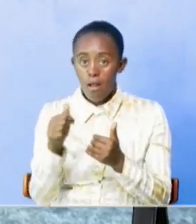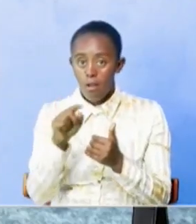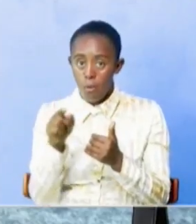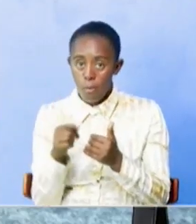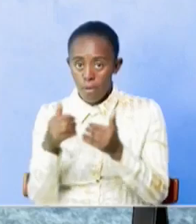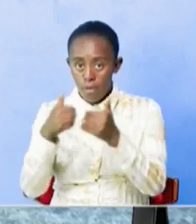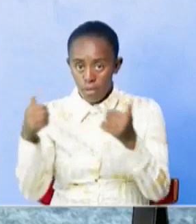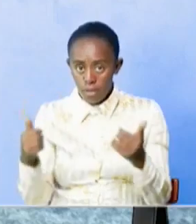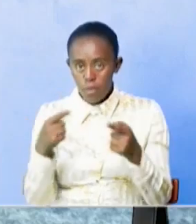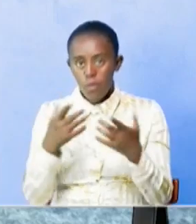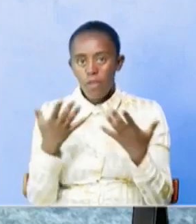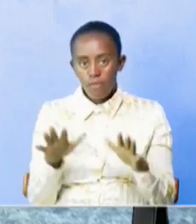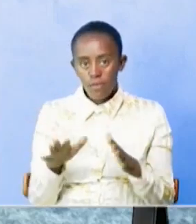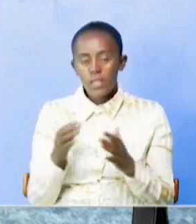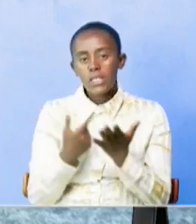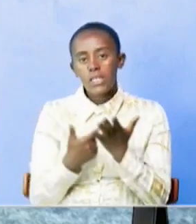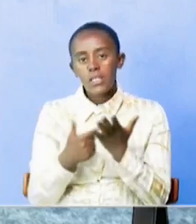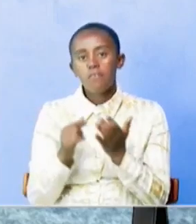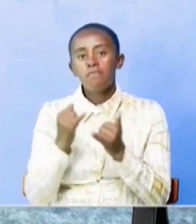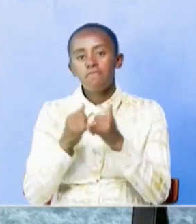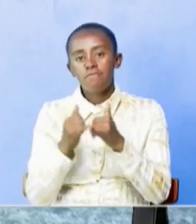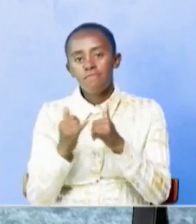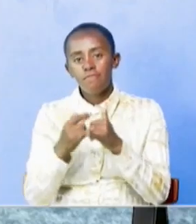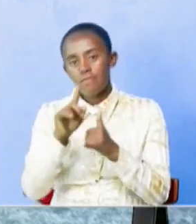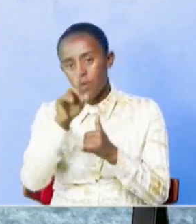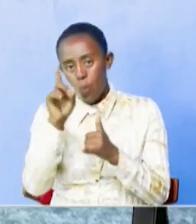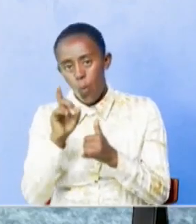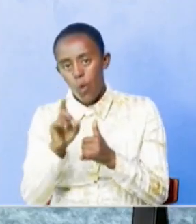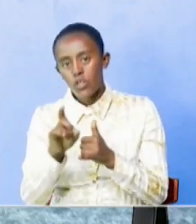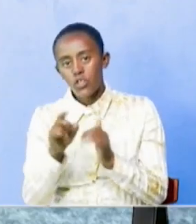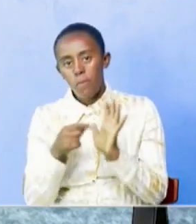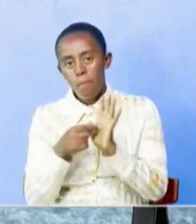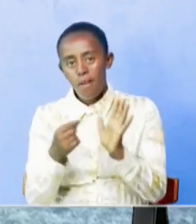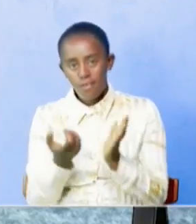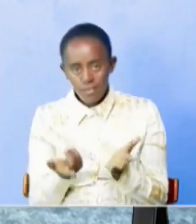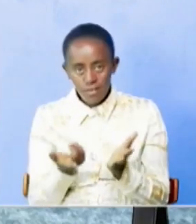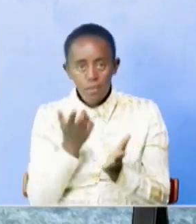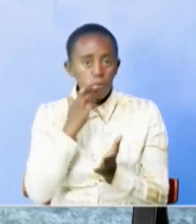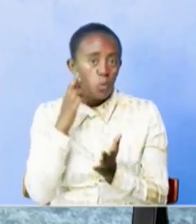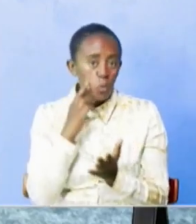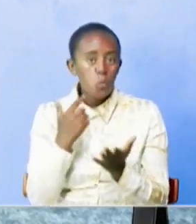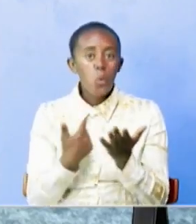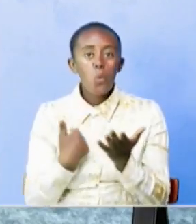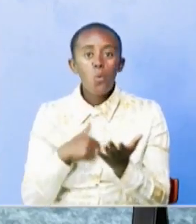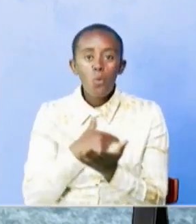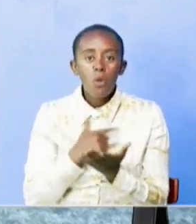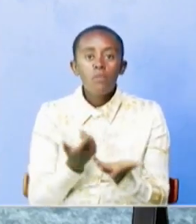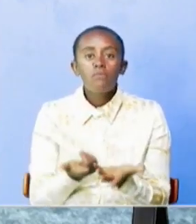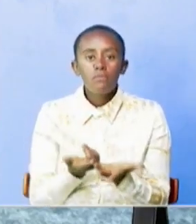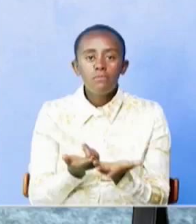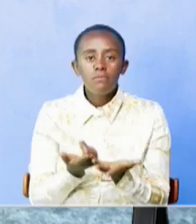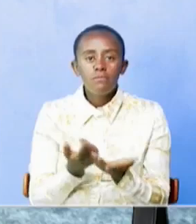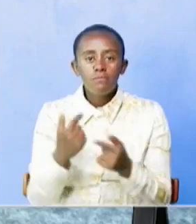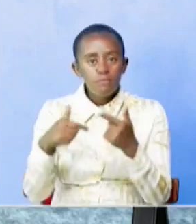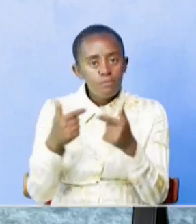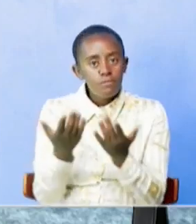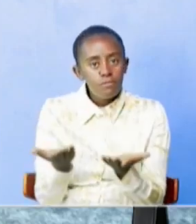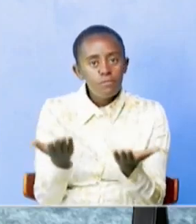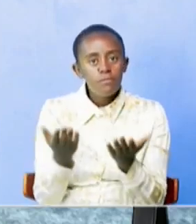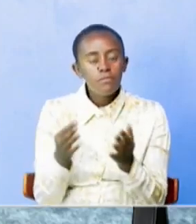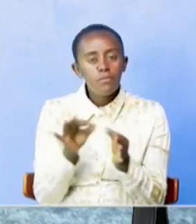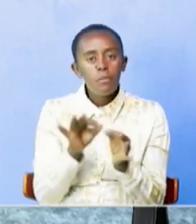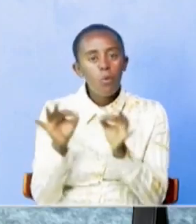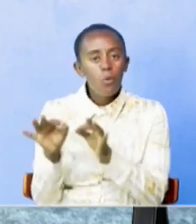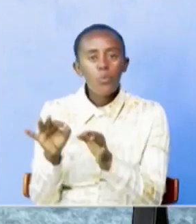then we finish this sentence by a question mark because we have already going to put